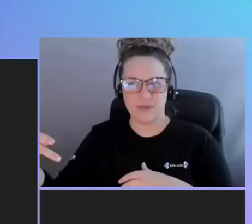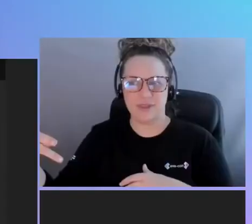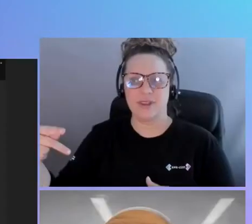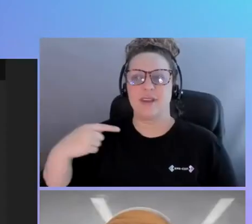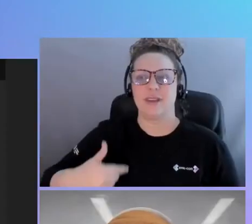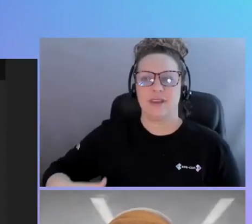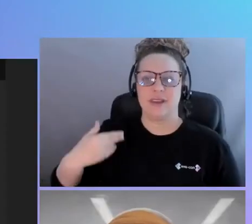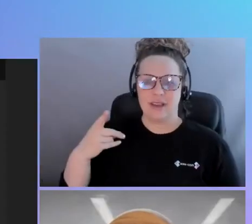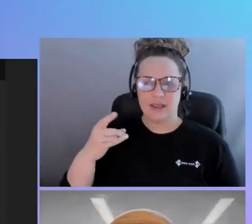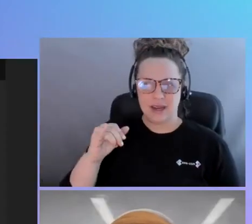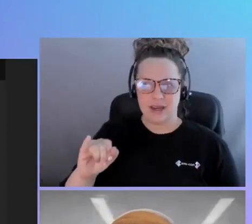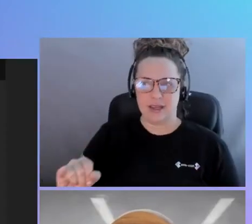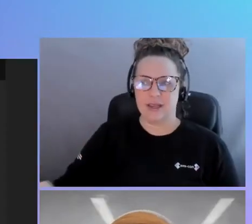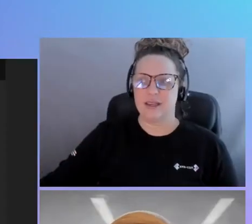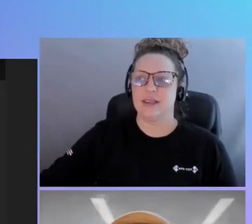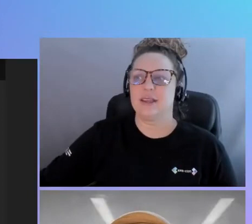and